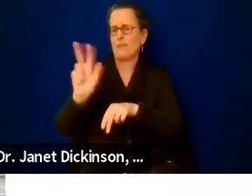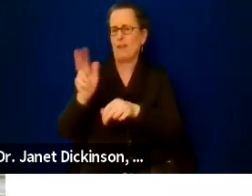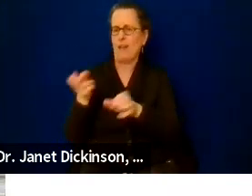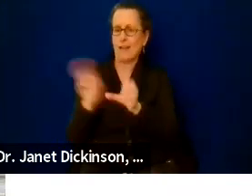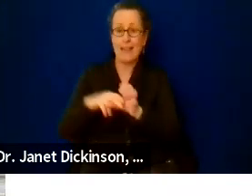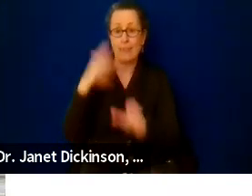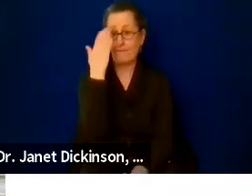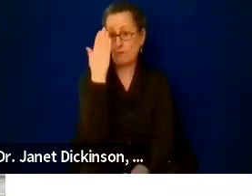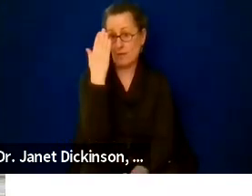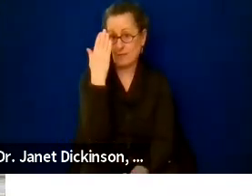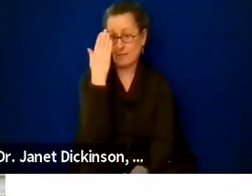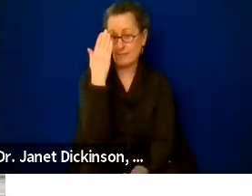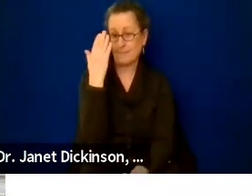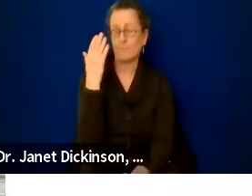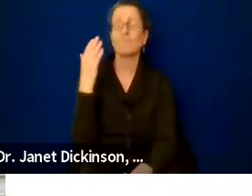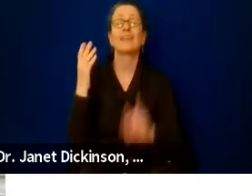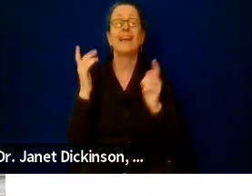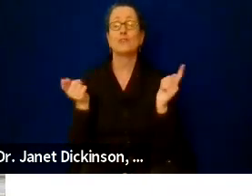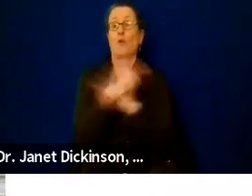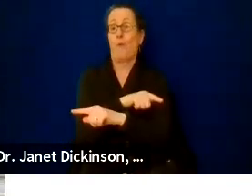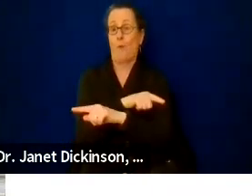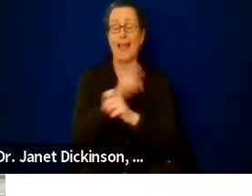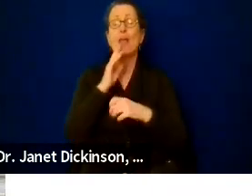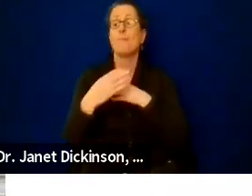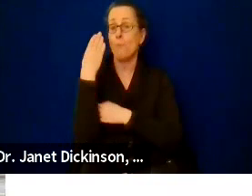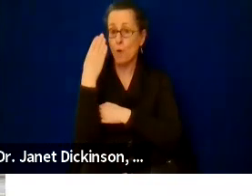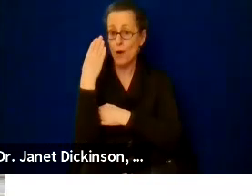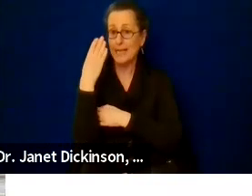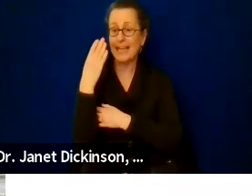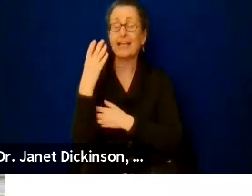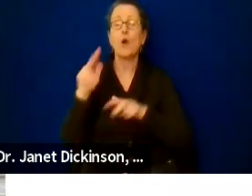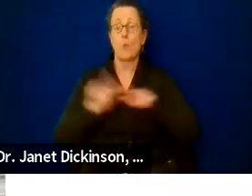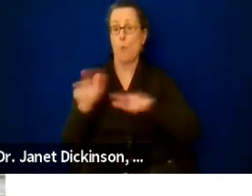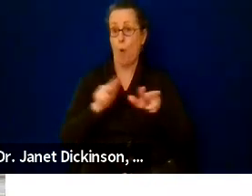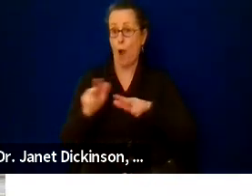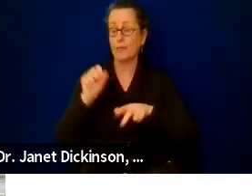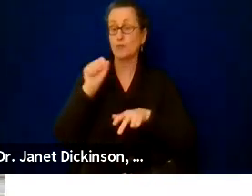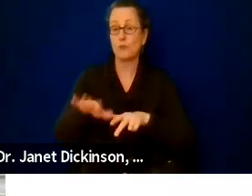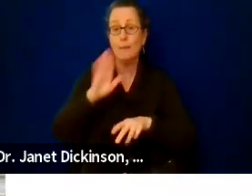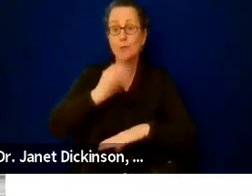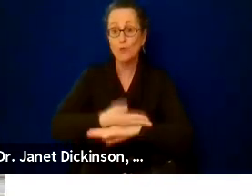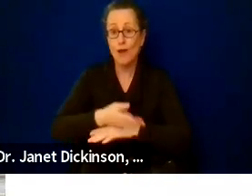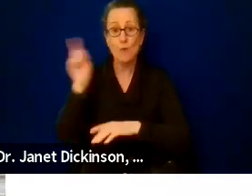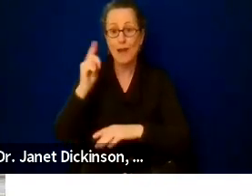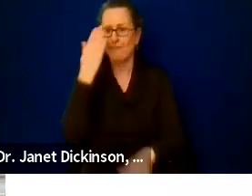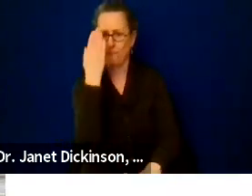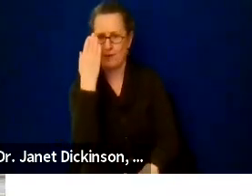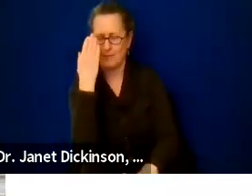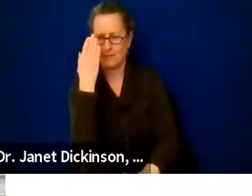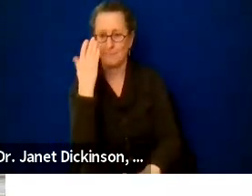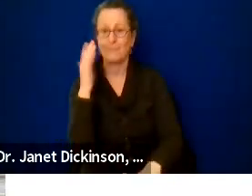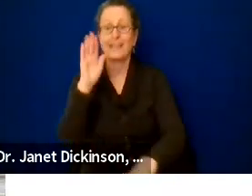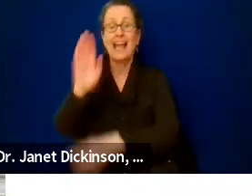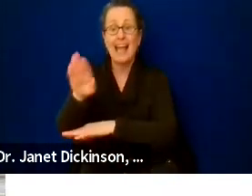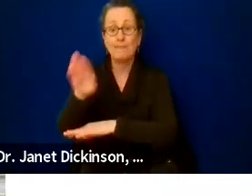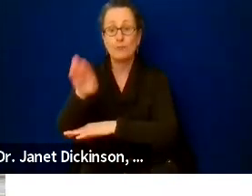our parent pickup kiddos will go to the back on the Franklin Street side of the school. And we certainly have